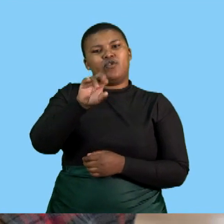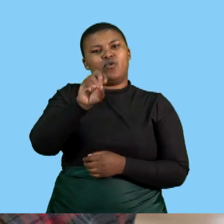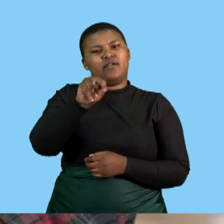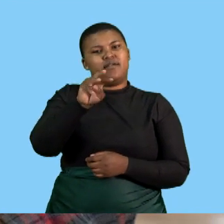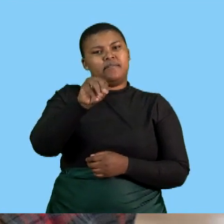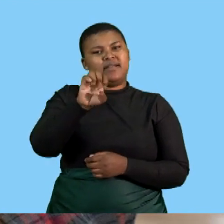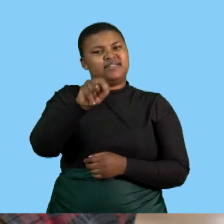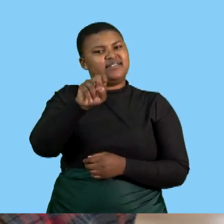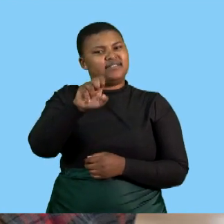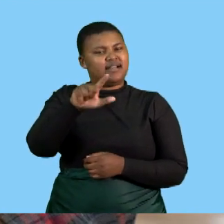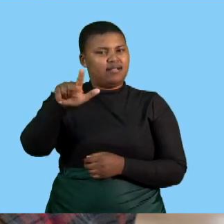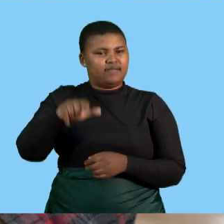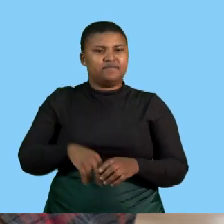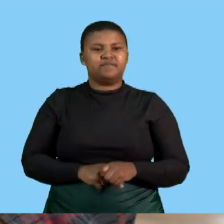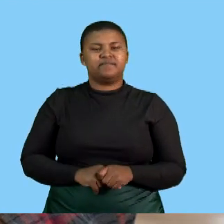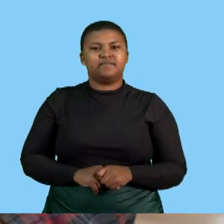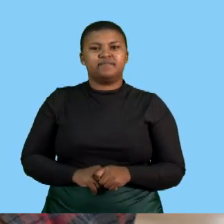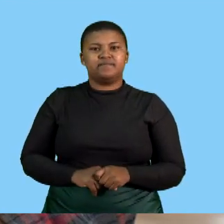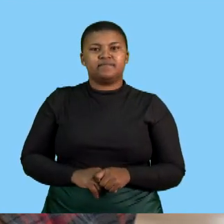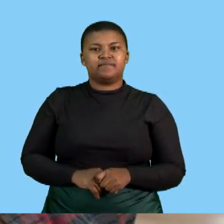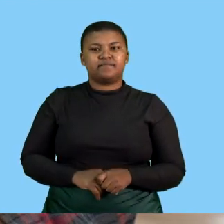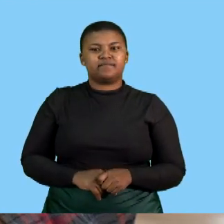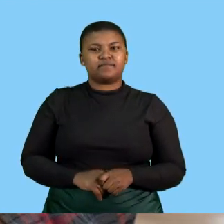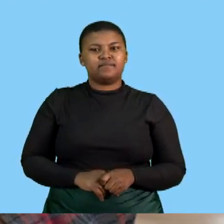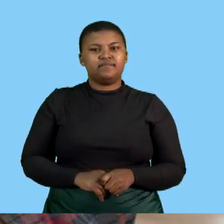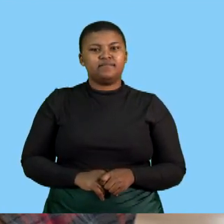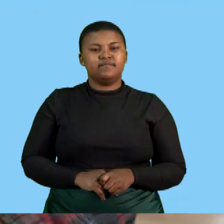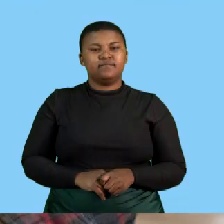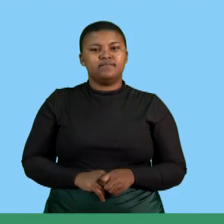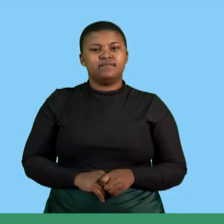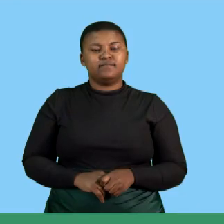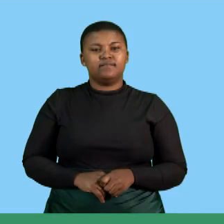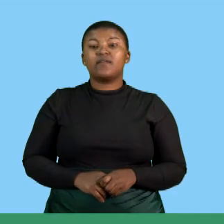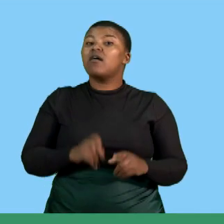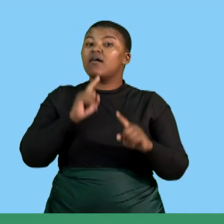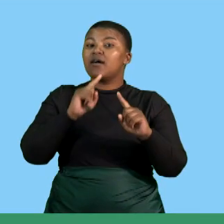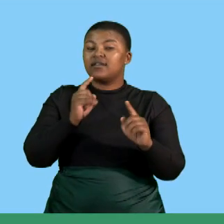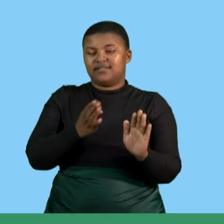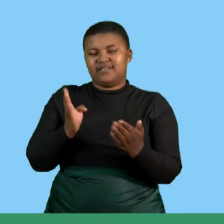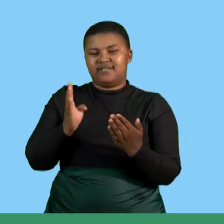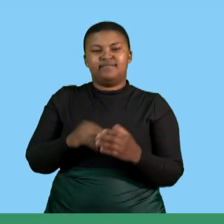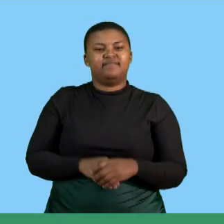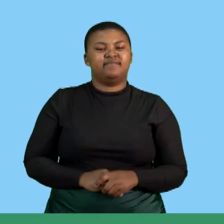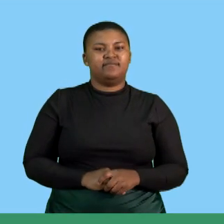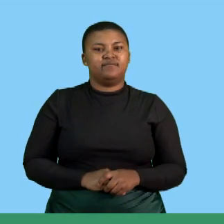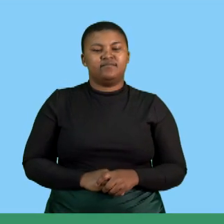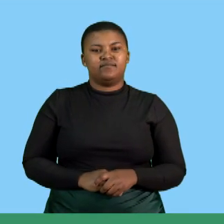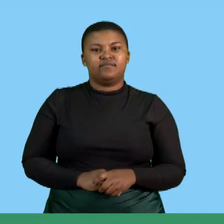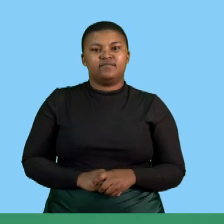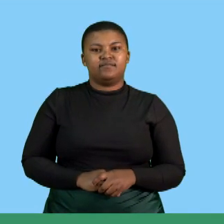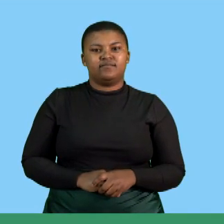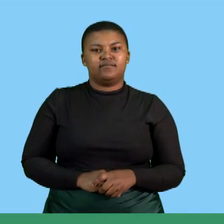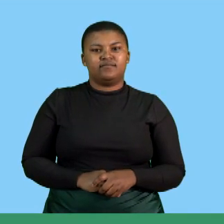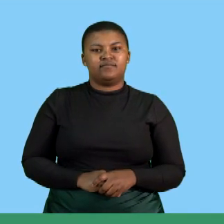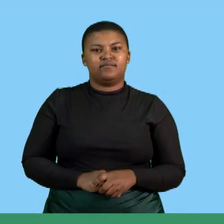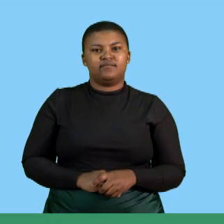our environmental environment. So our answer here is